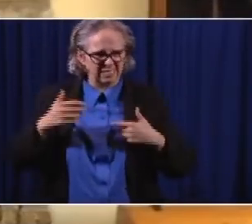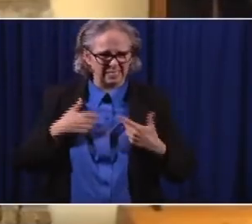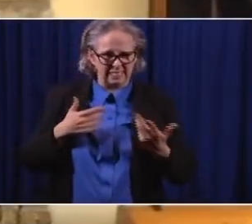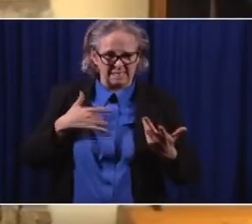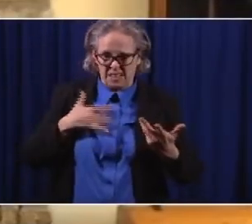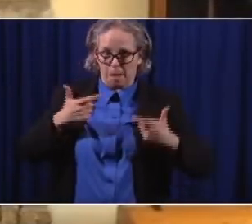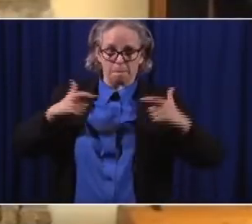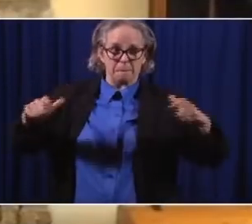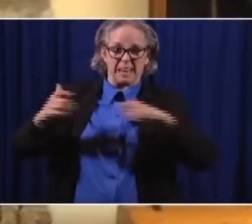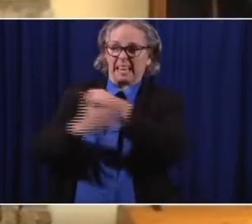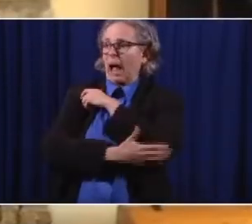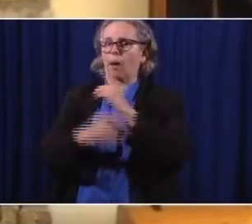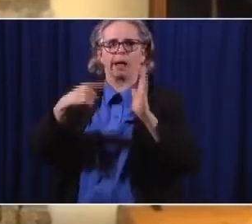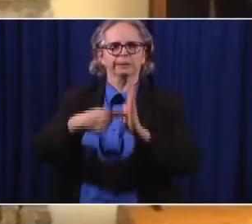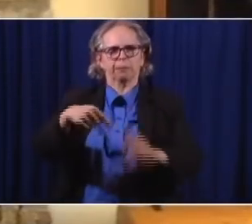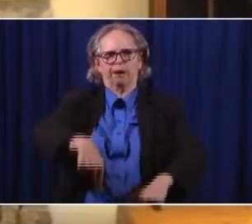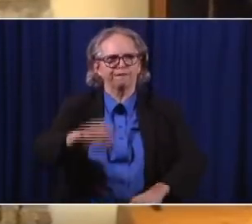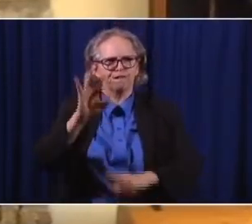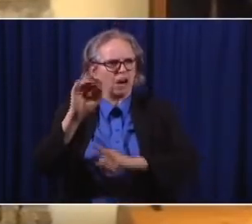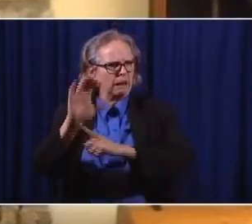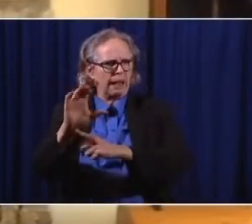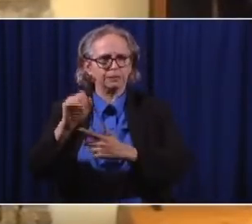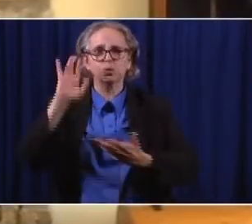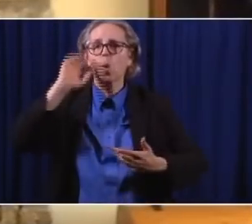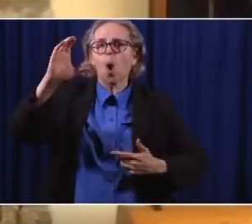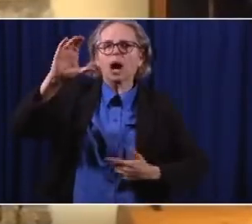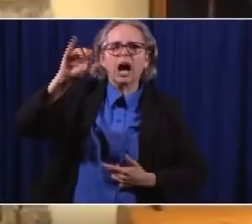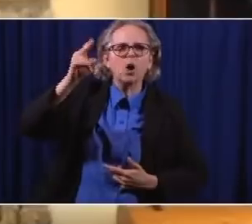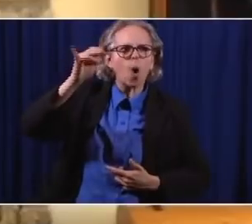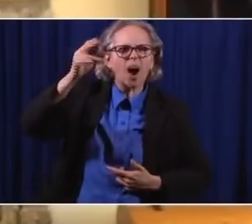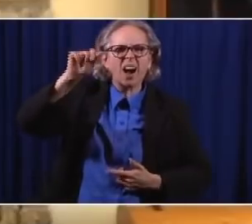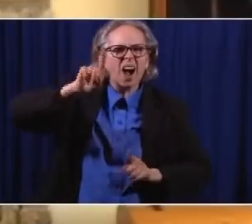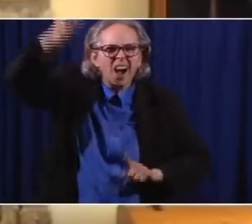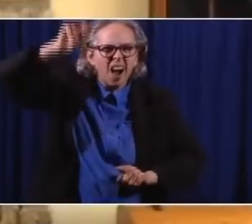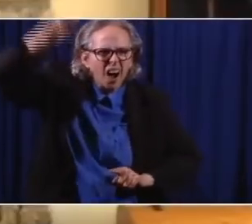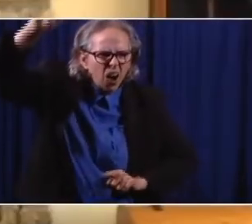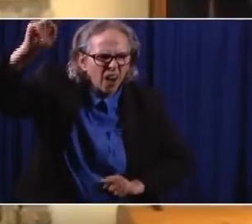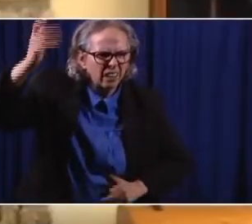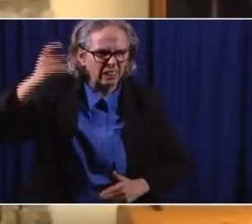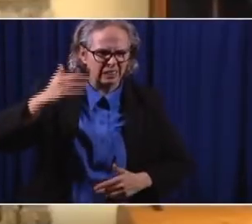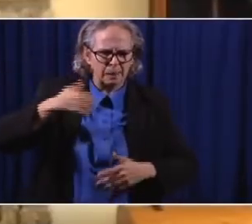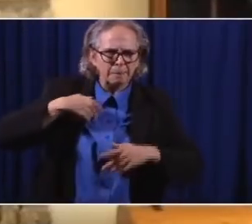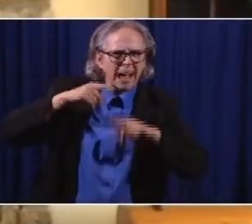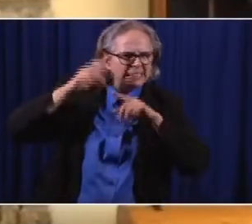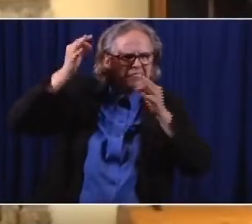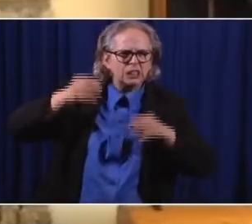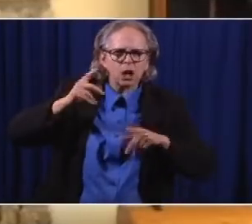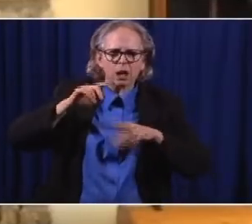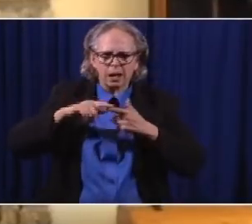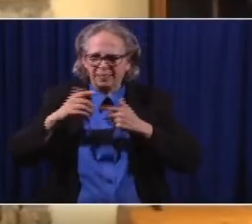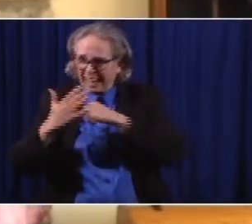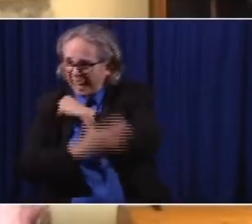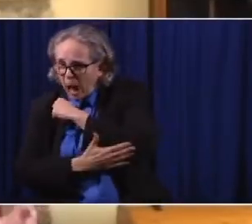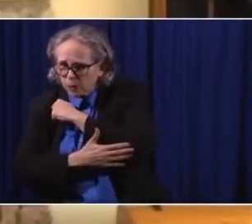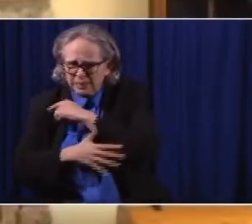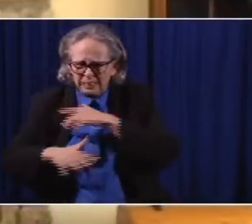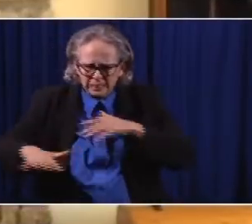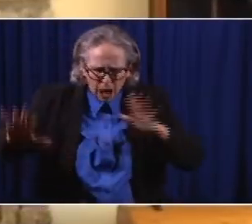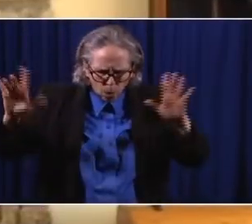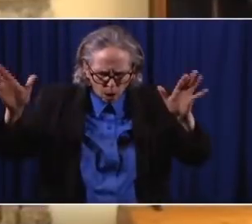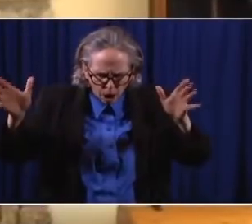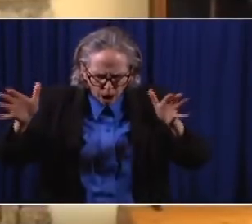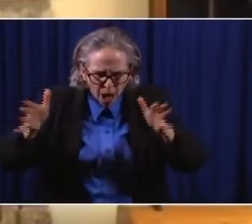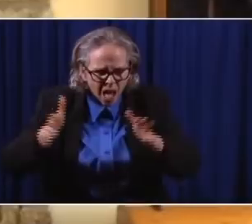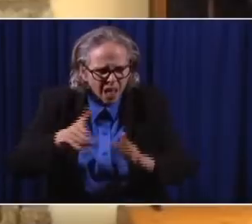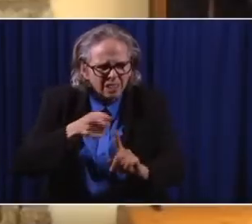County, and I would drill down and look at my zip codes or zip code where my school is, because